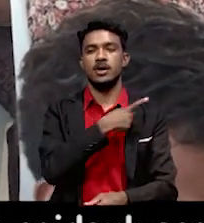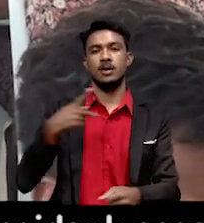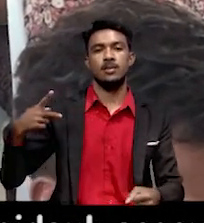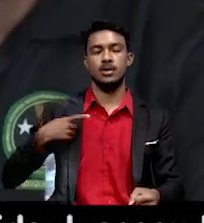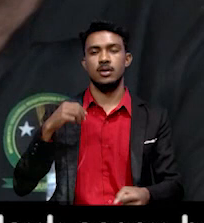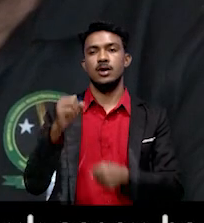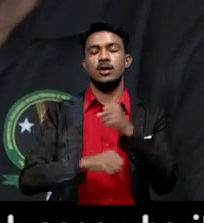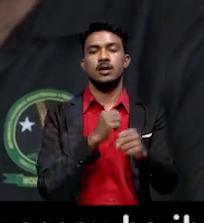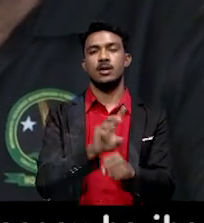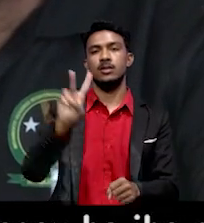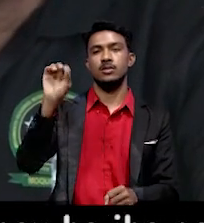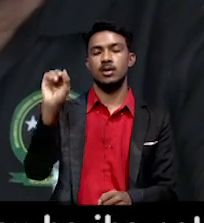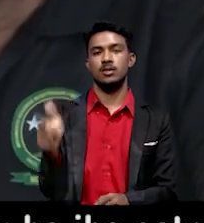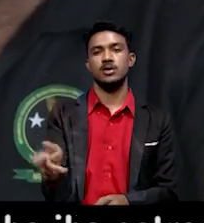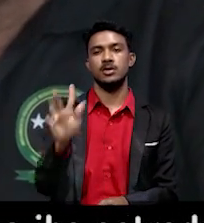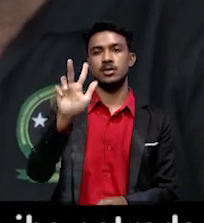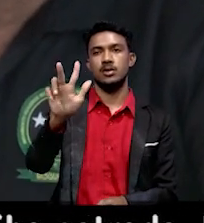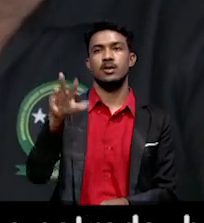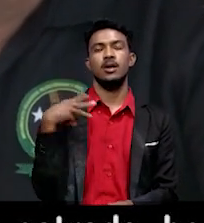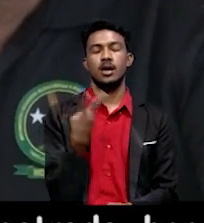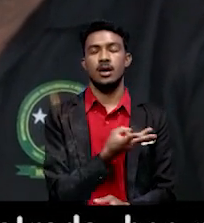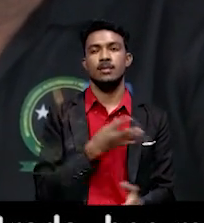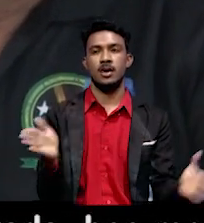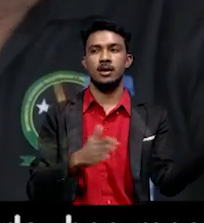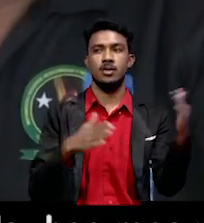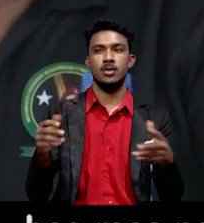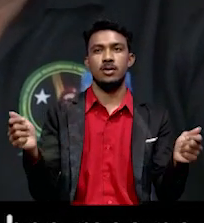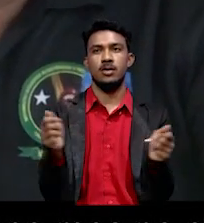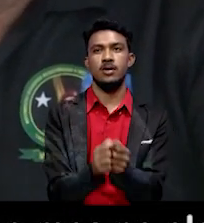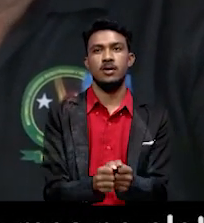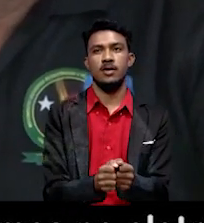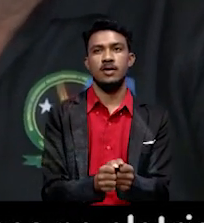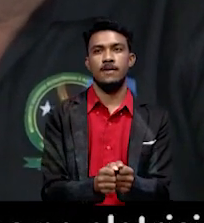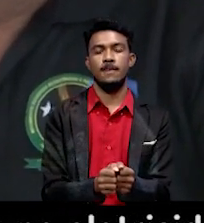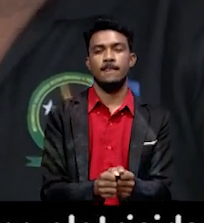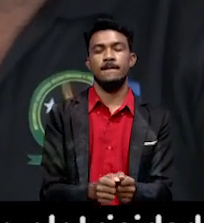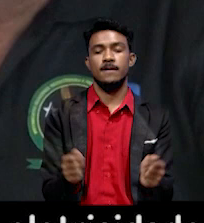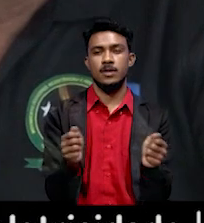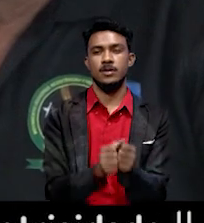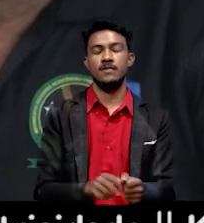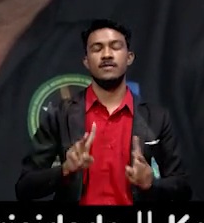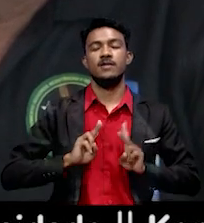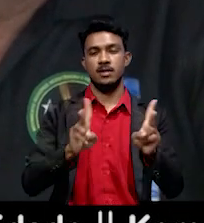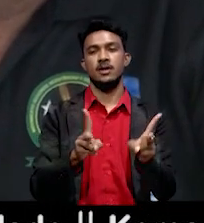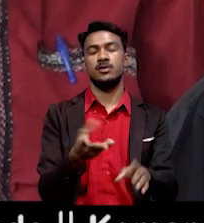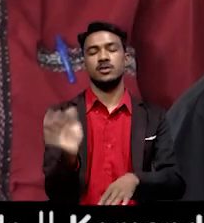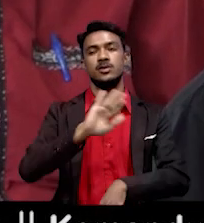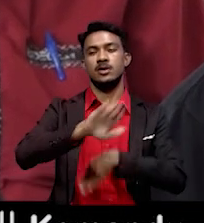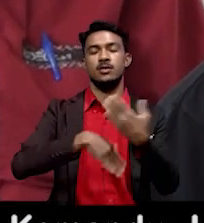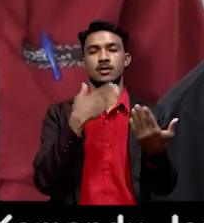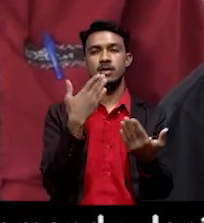nuku resen tolu. Ami halibur manu husi kuadru frente armada, frente clandestina, ho frente